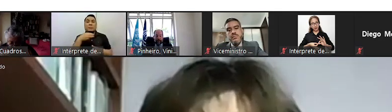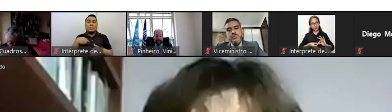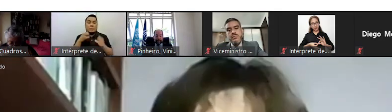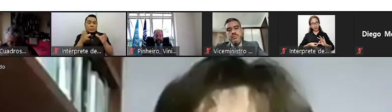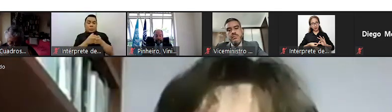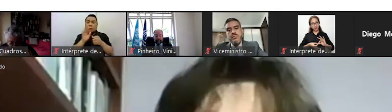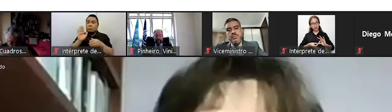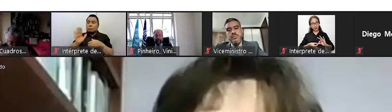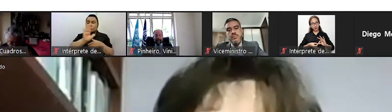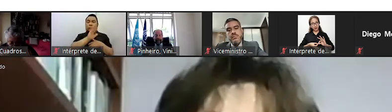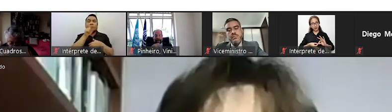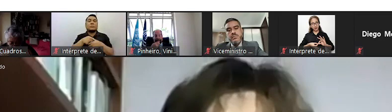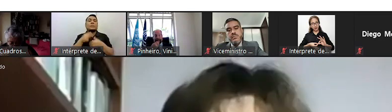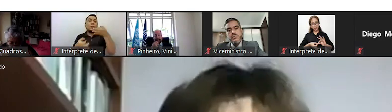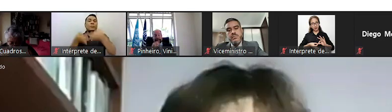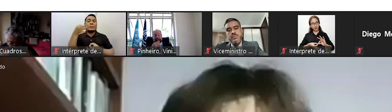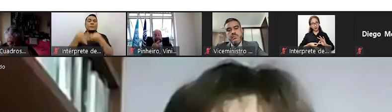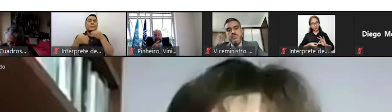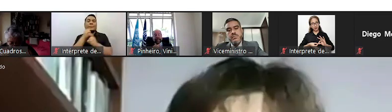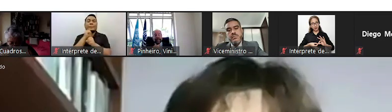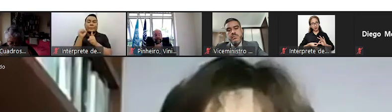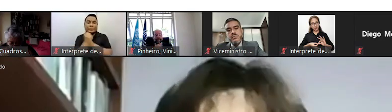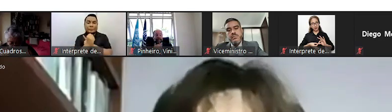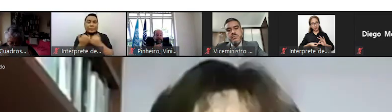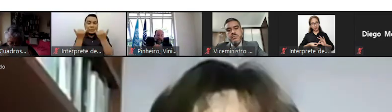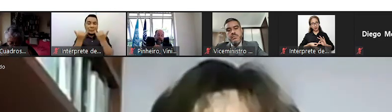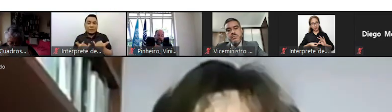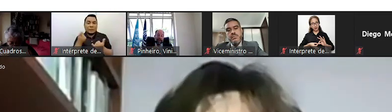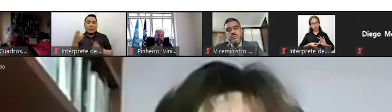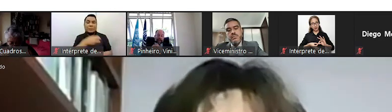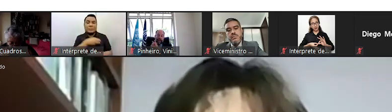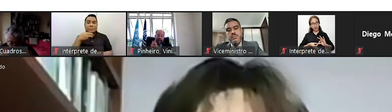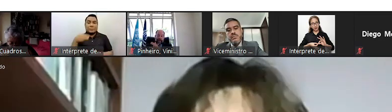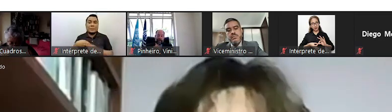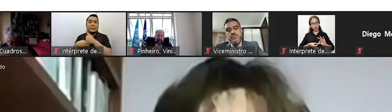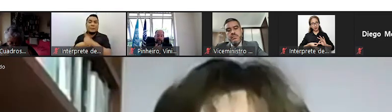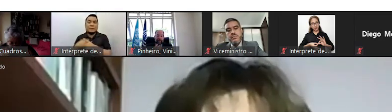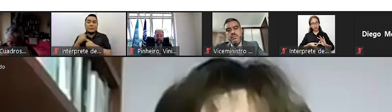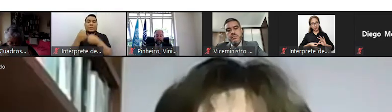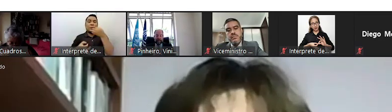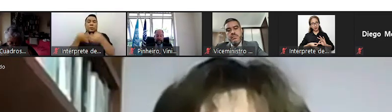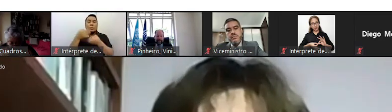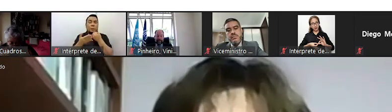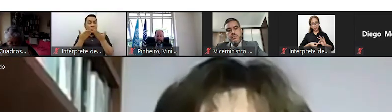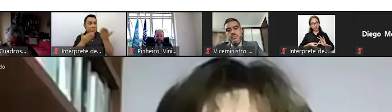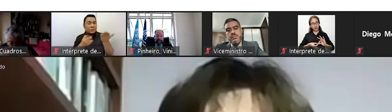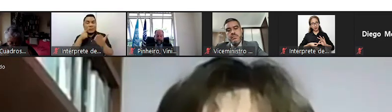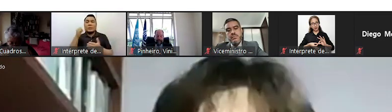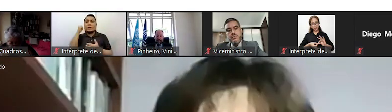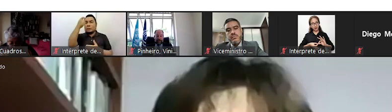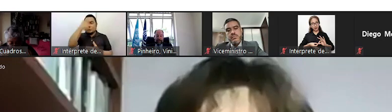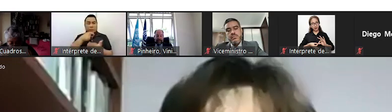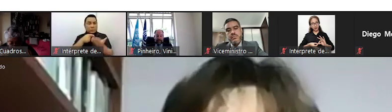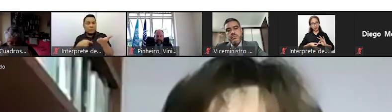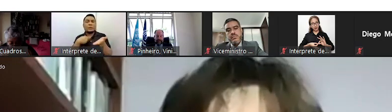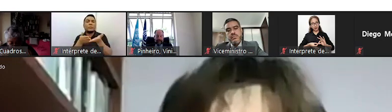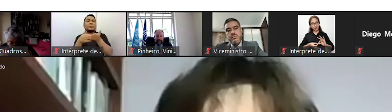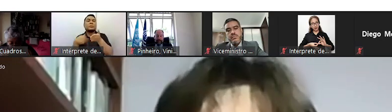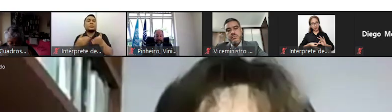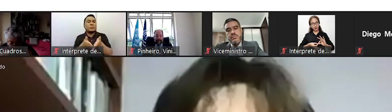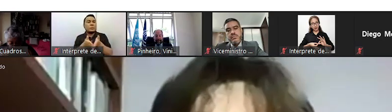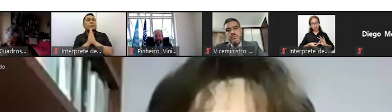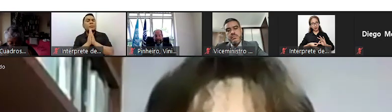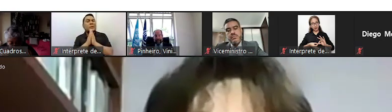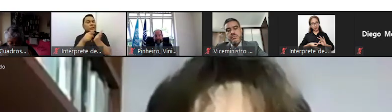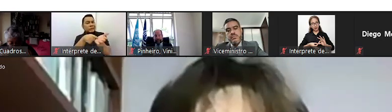within the corresponding ministry with a such social justice that is the justice ministry of uh the